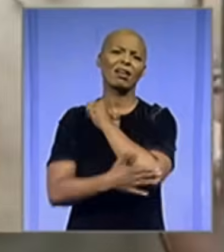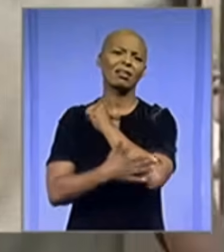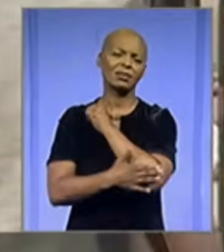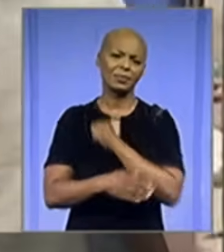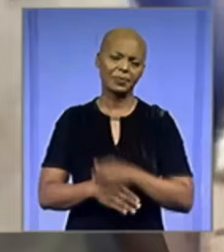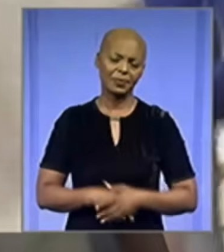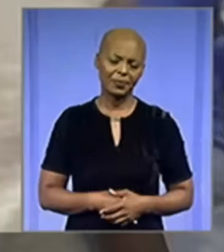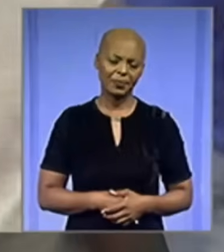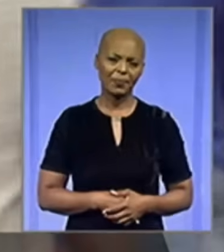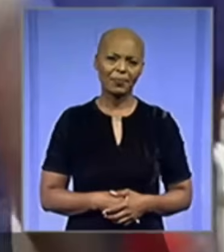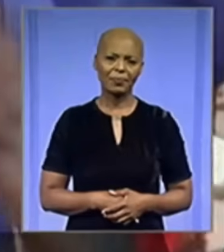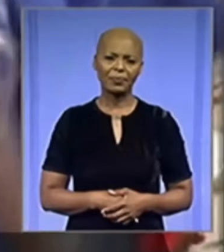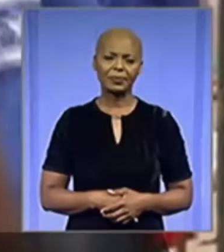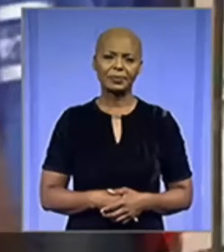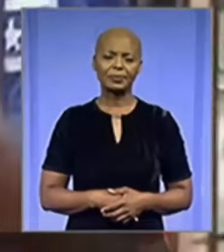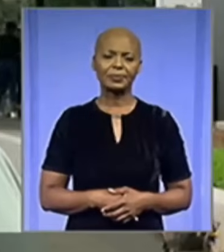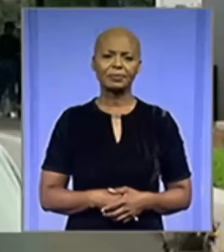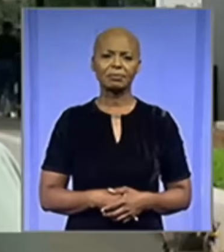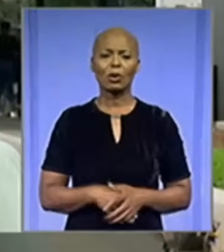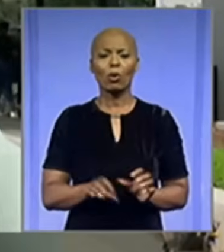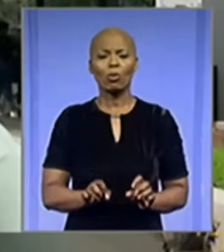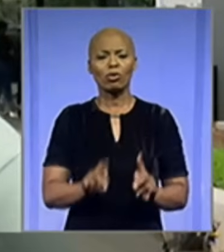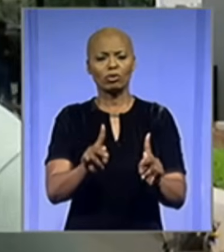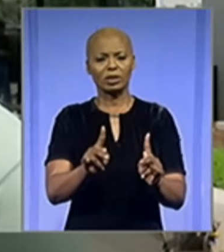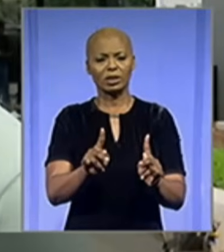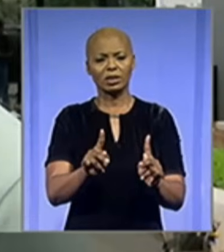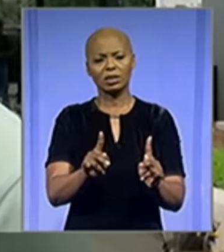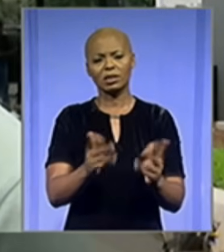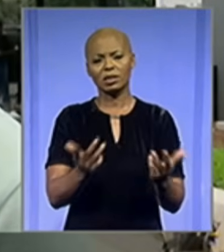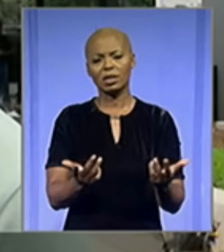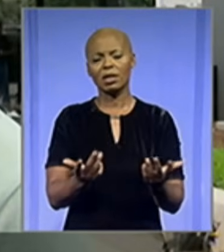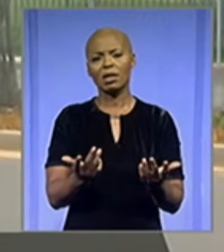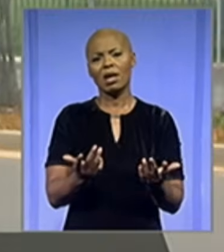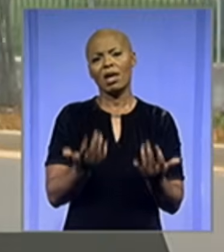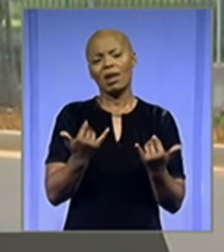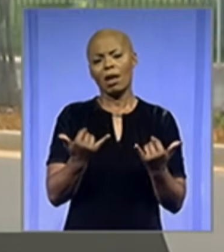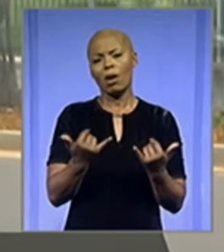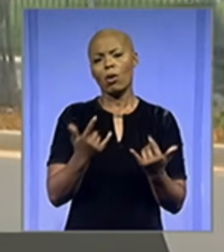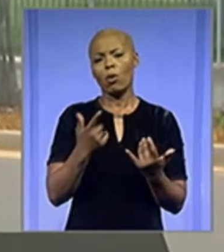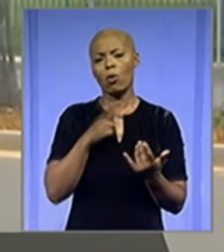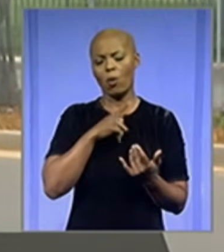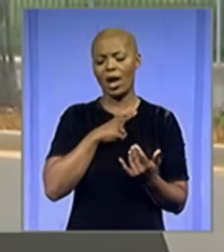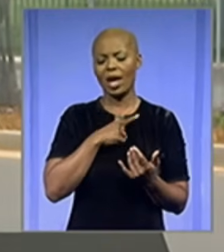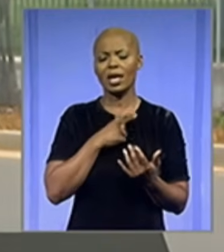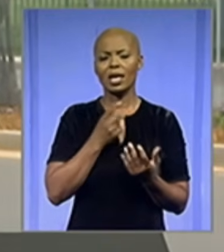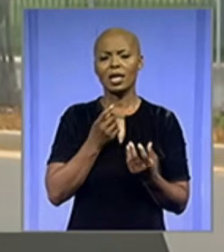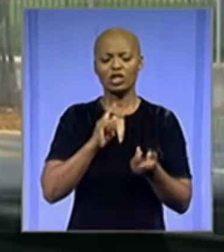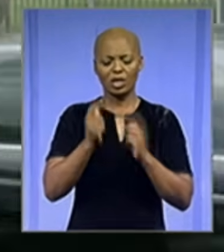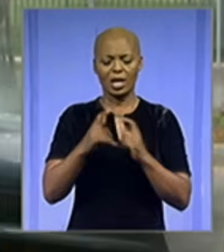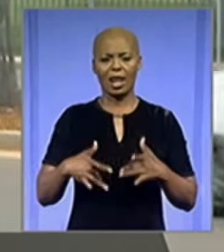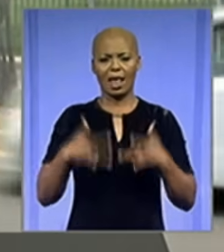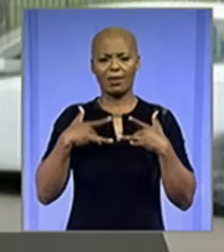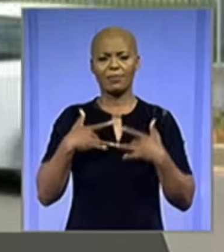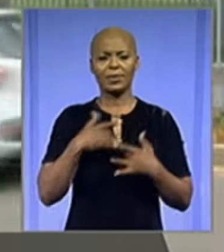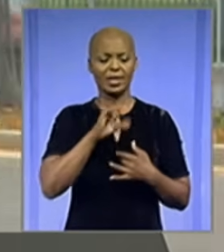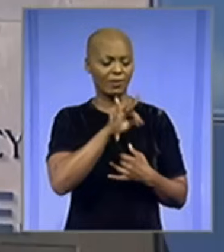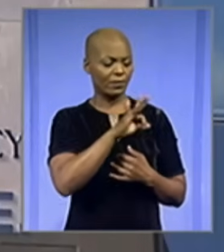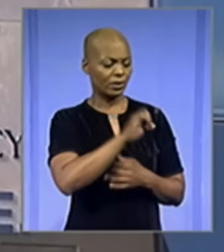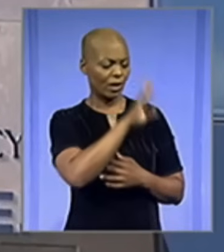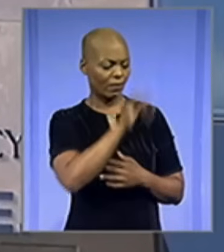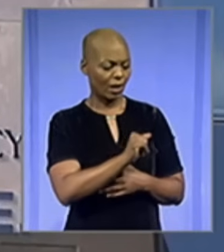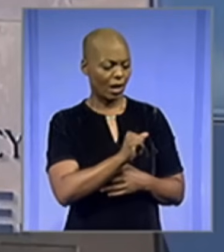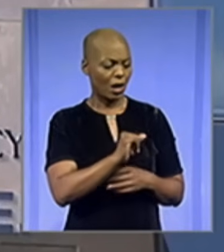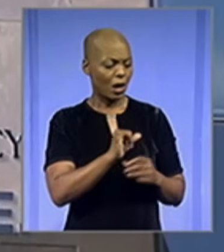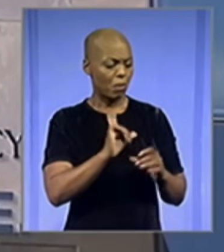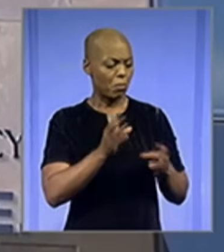naga. If you get opportunity, you must go because you change your life. If South Africa is not doing well for them, they should look elsewhere.